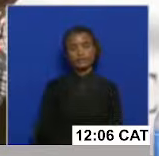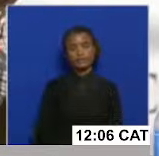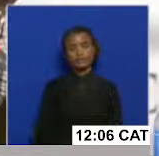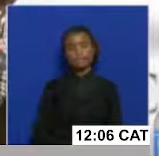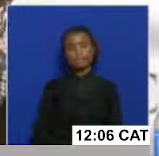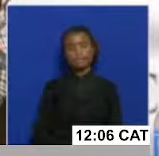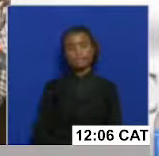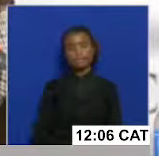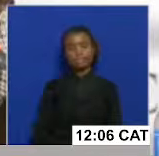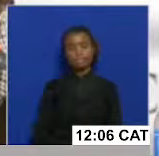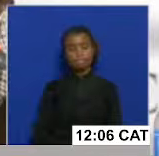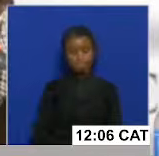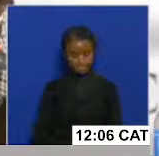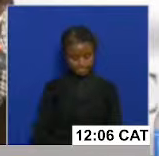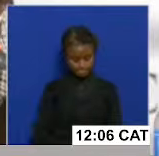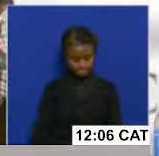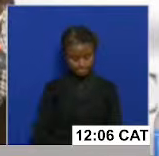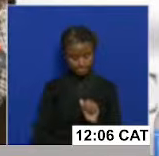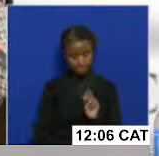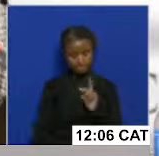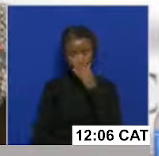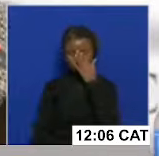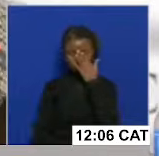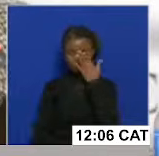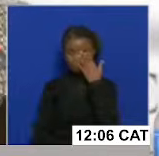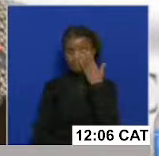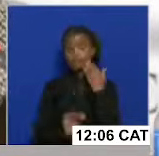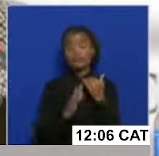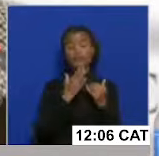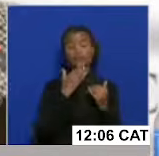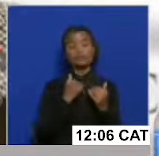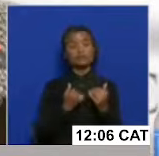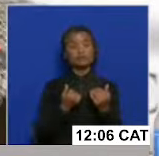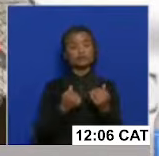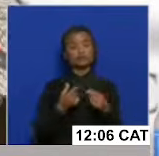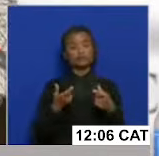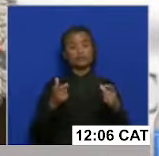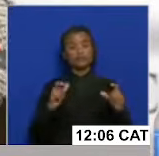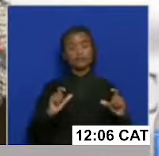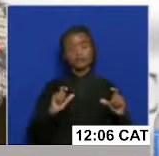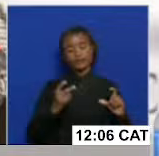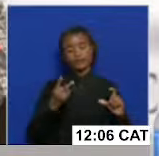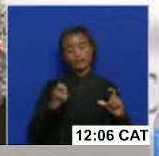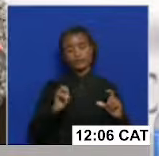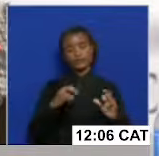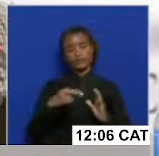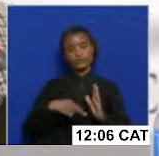Okay, I'm there. Please read paragraph 20 into the record before we turn to the chats.